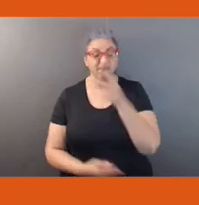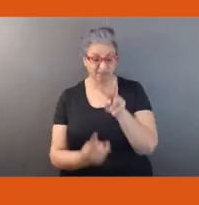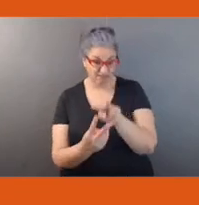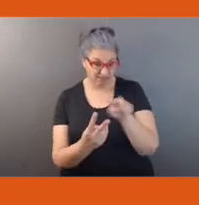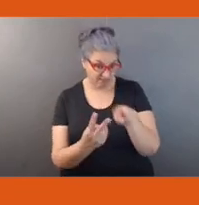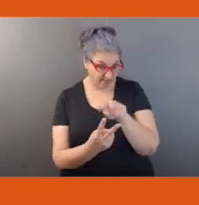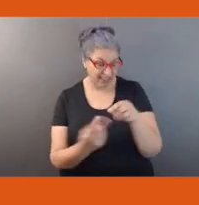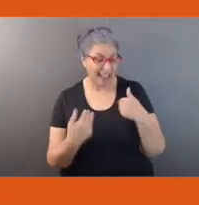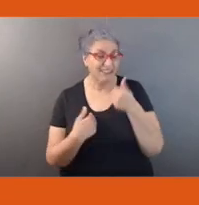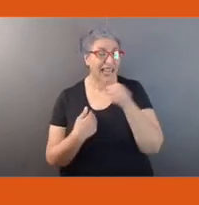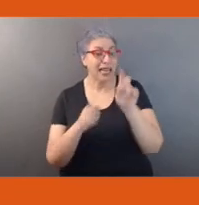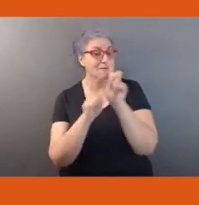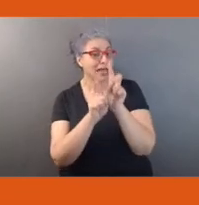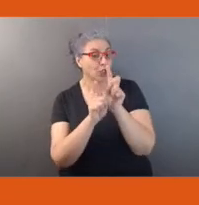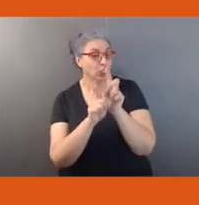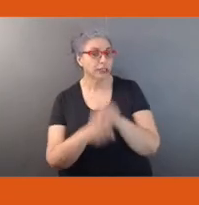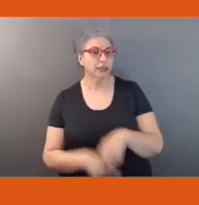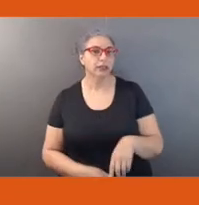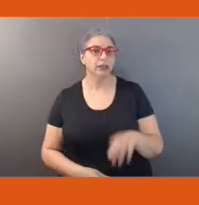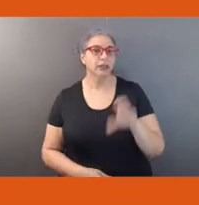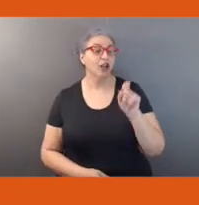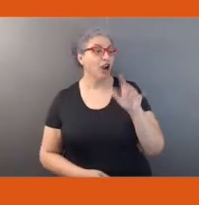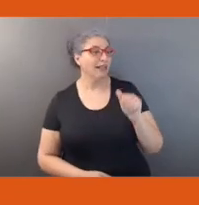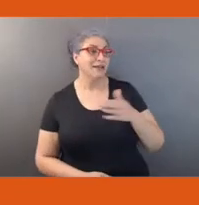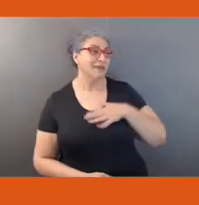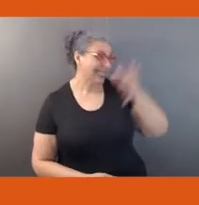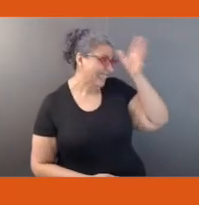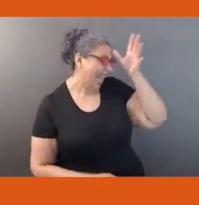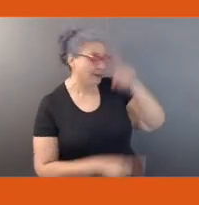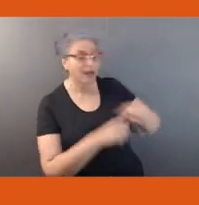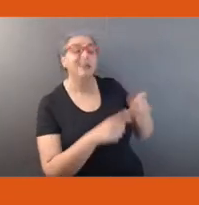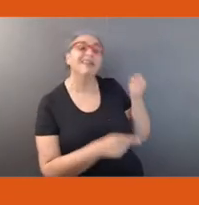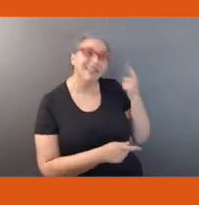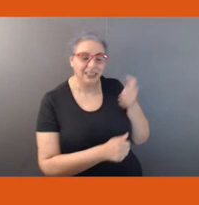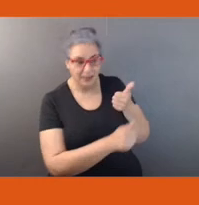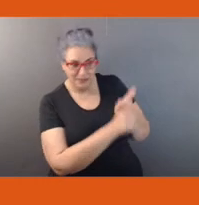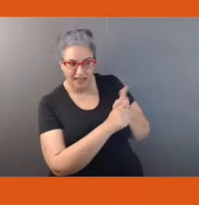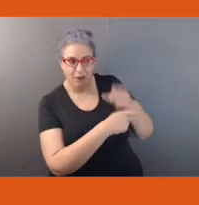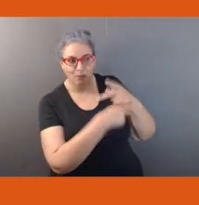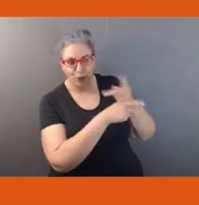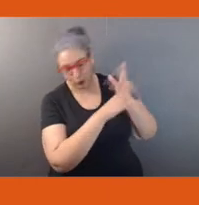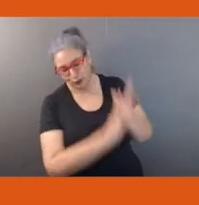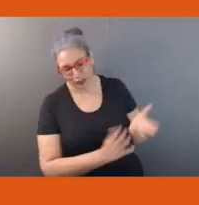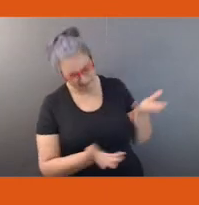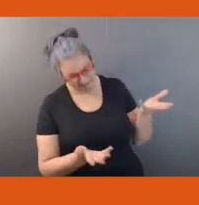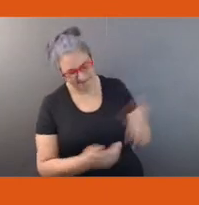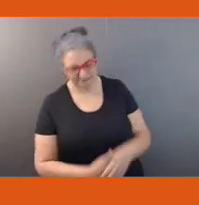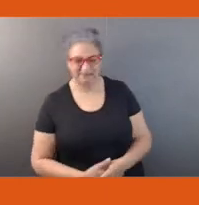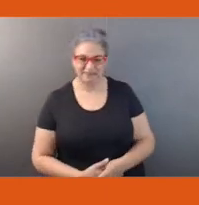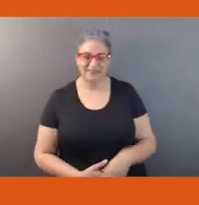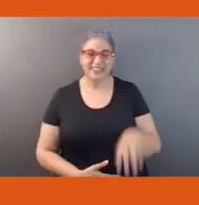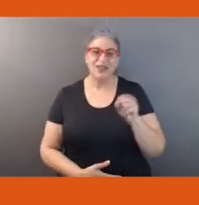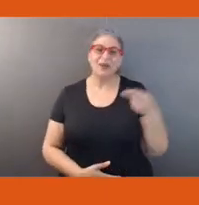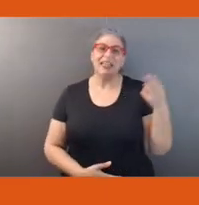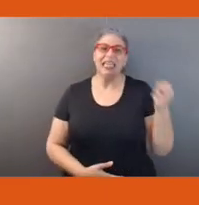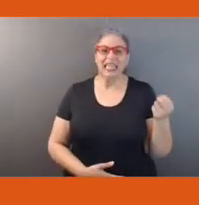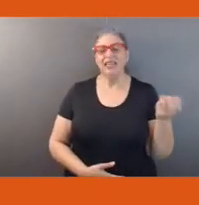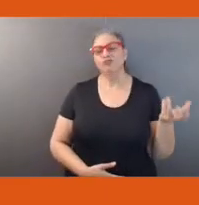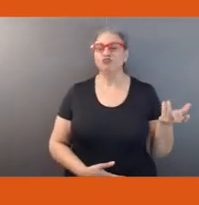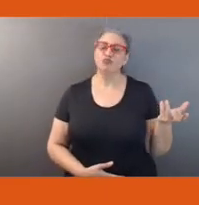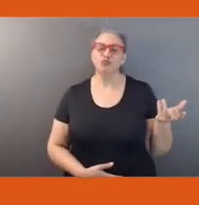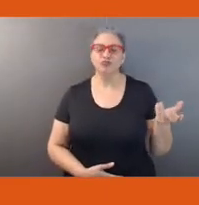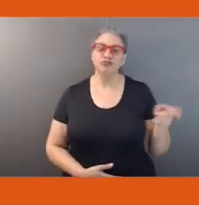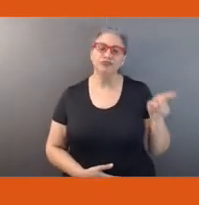when you were starting out. My dad, but he's a producer. You know, he's the one who kind